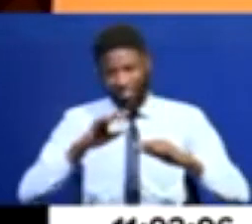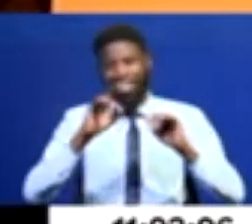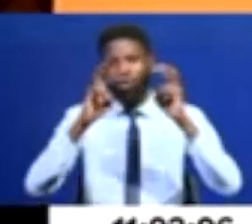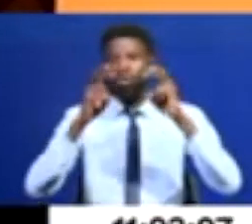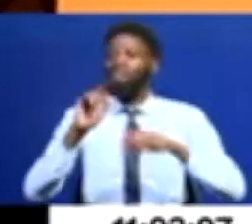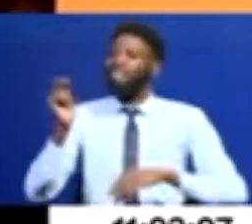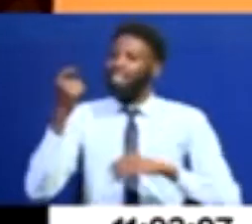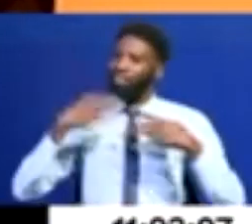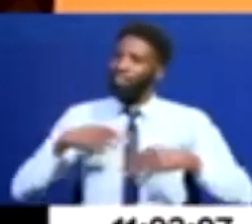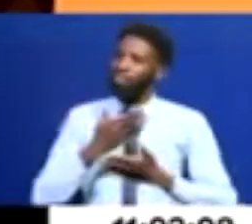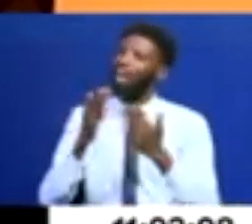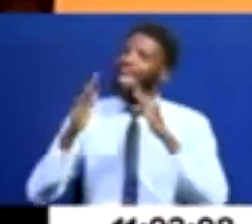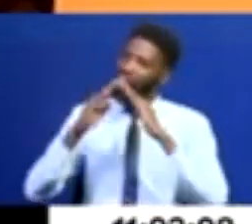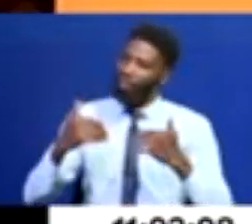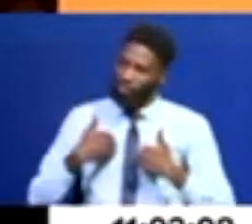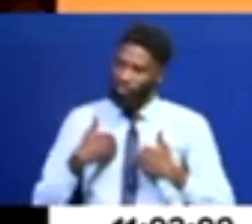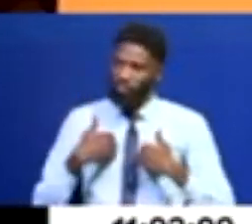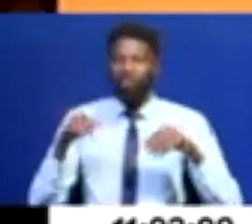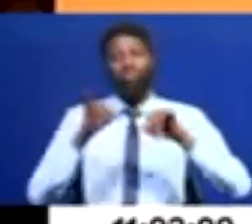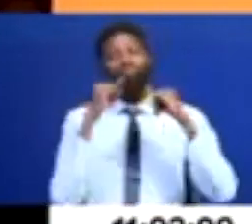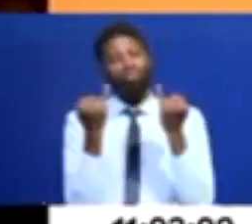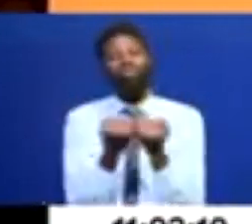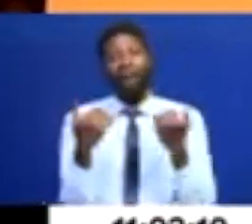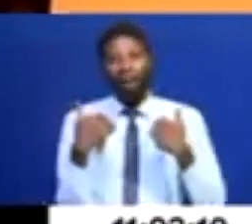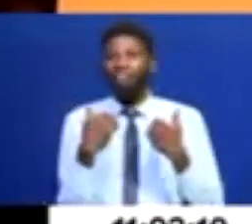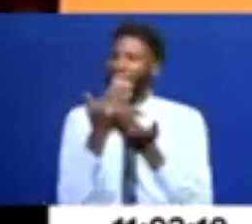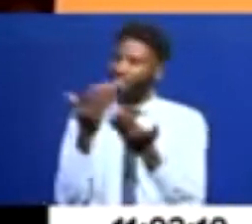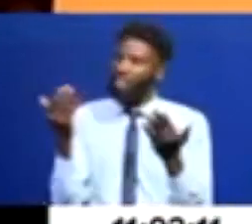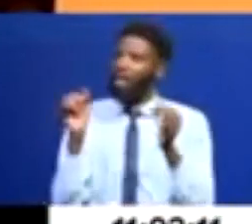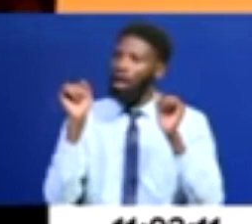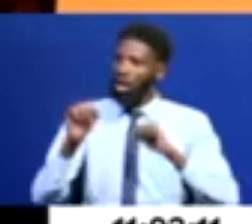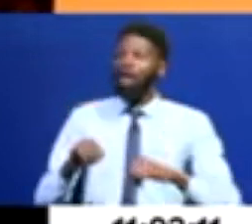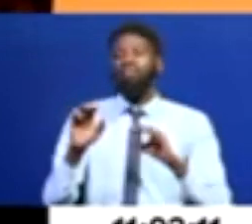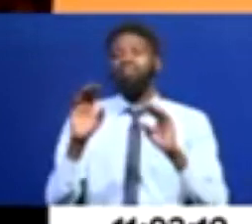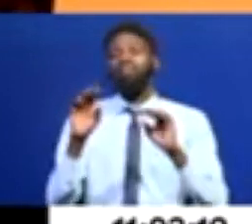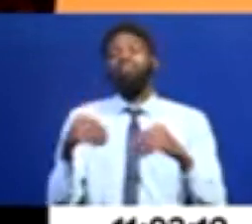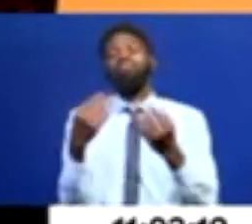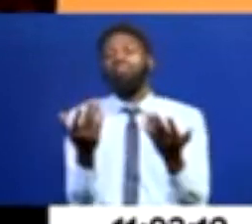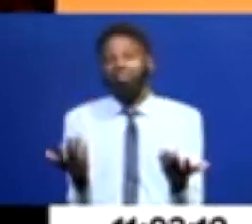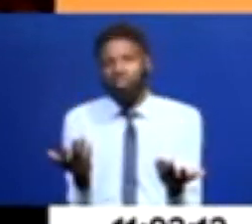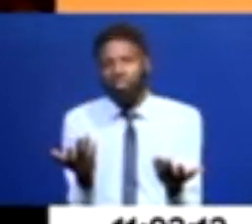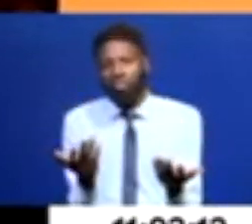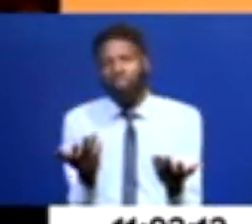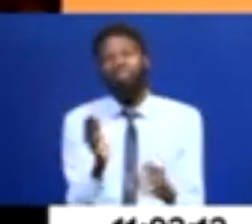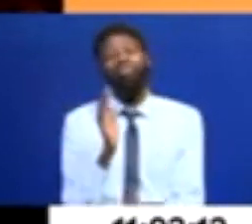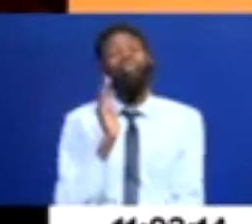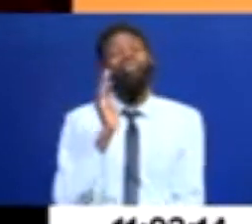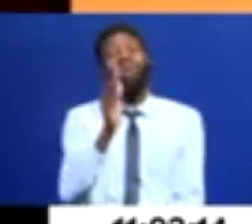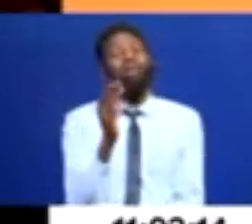have houses. Institutions have facilities that to provide for it's going to be